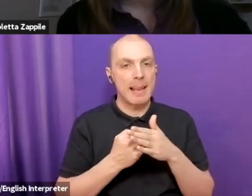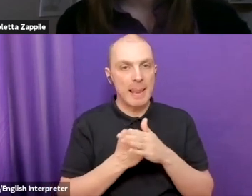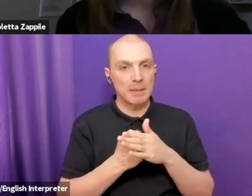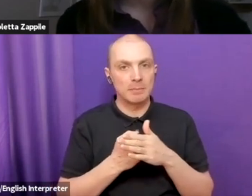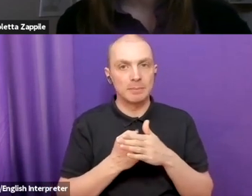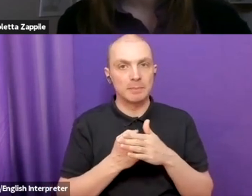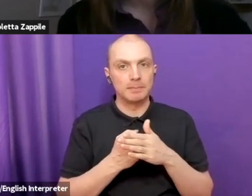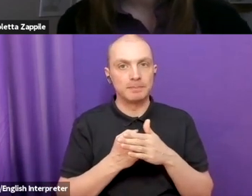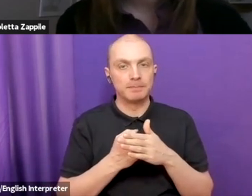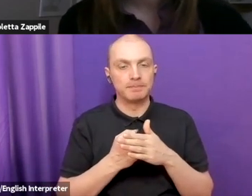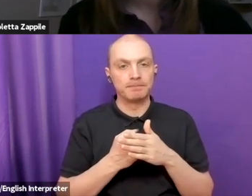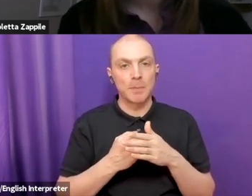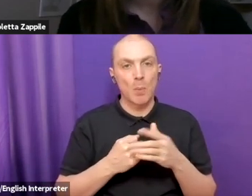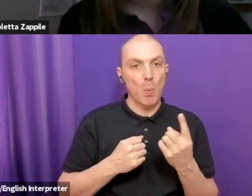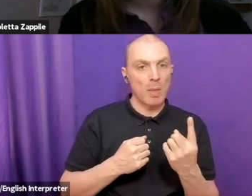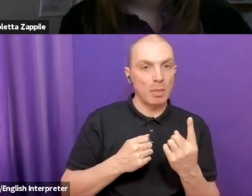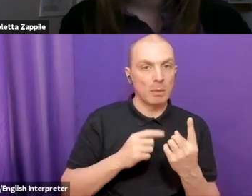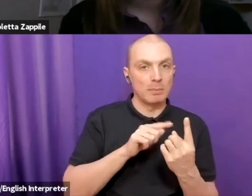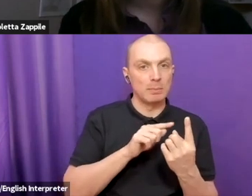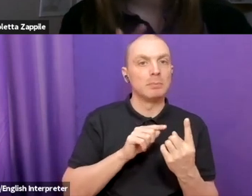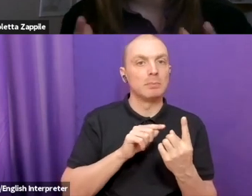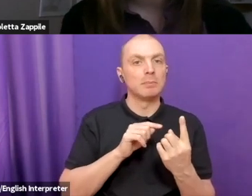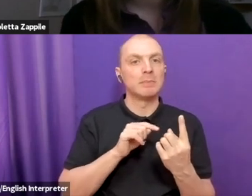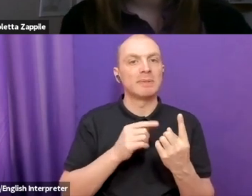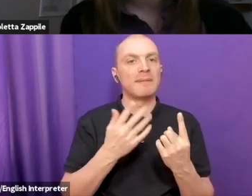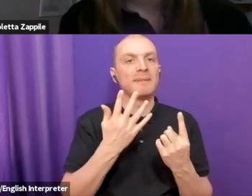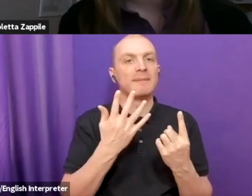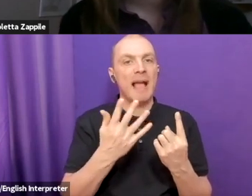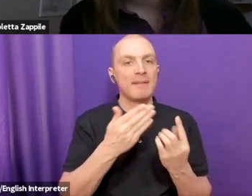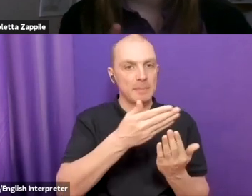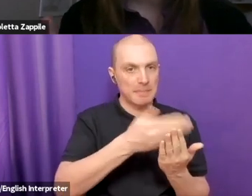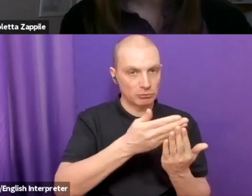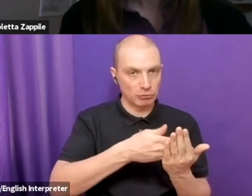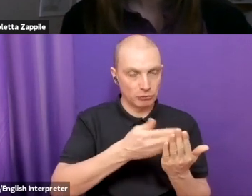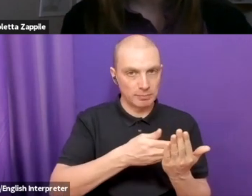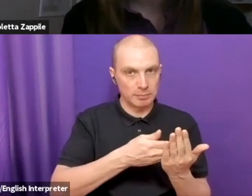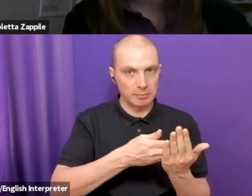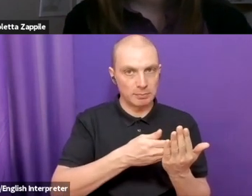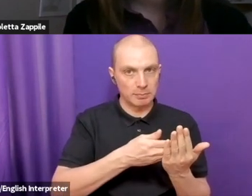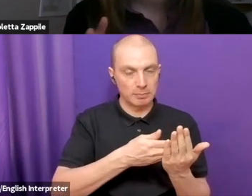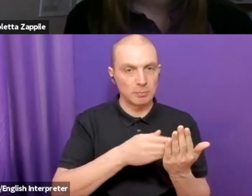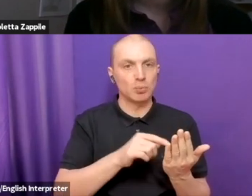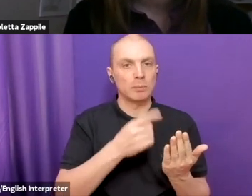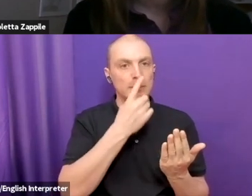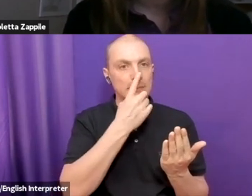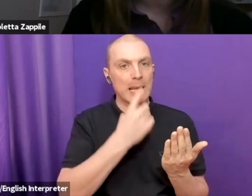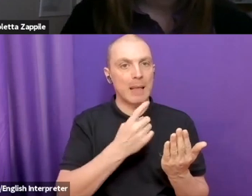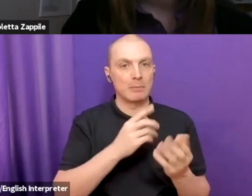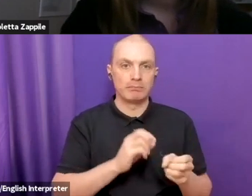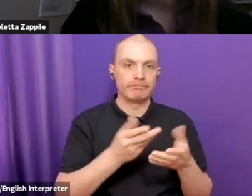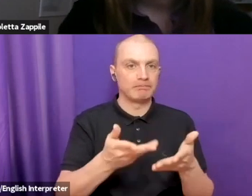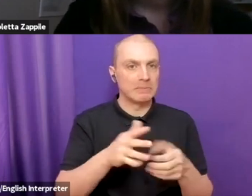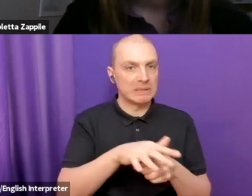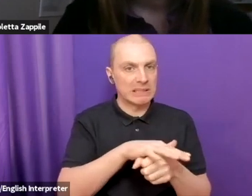much less. You have approximately 5 pages at your disposal to present the